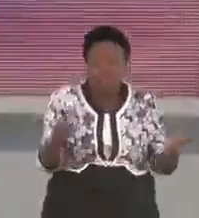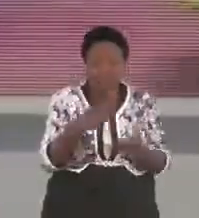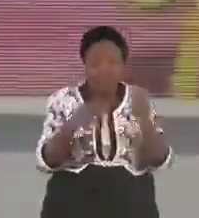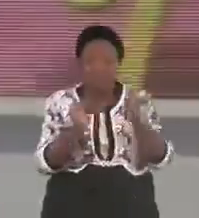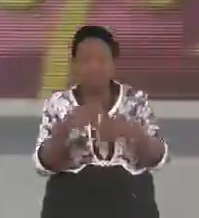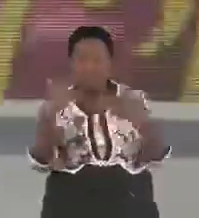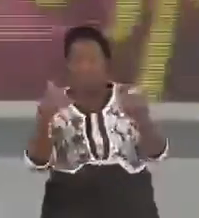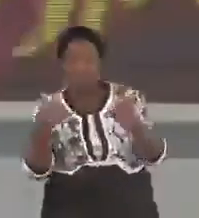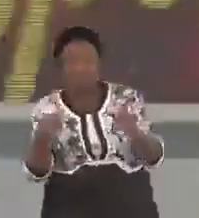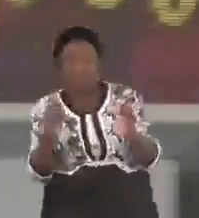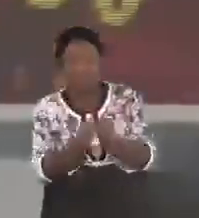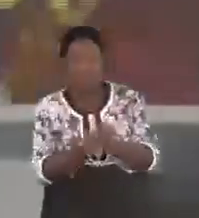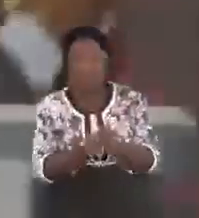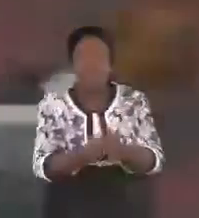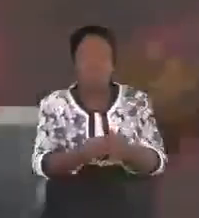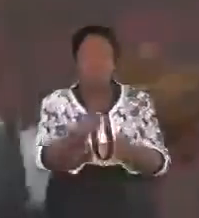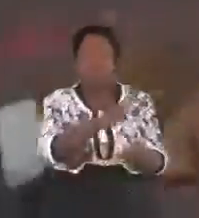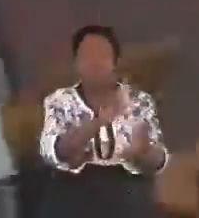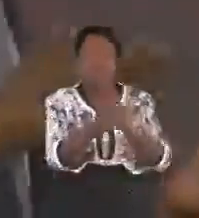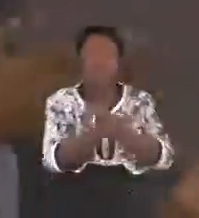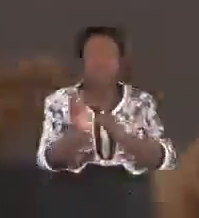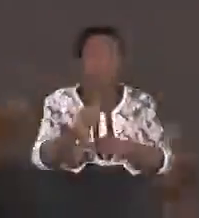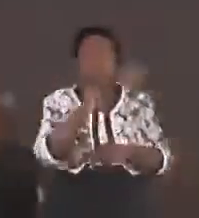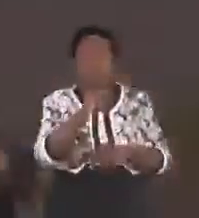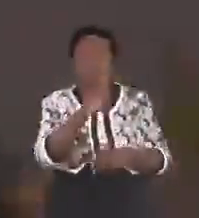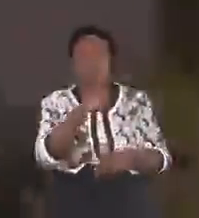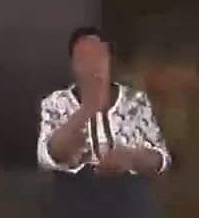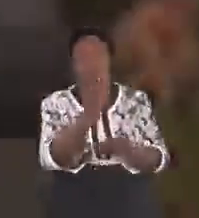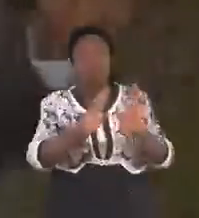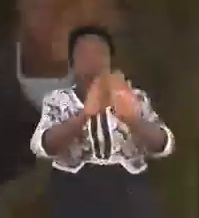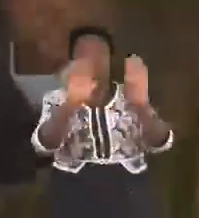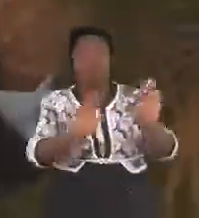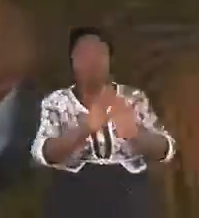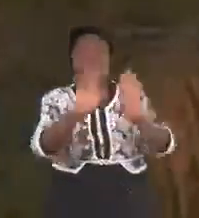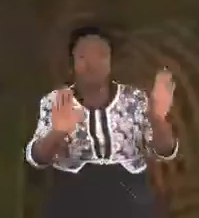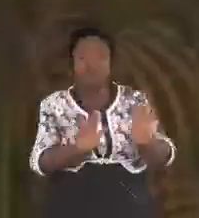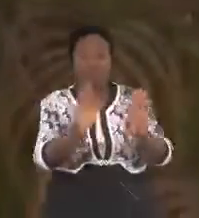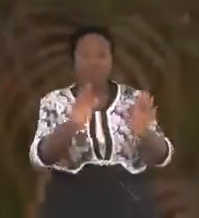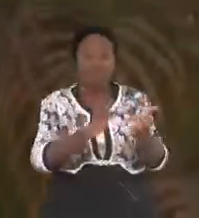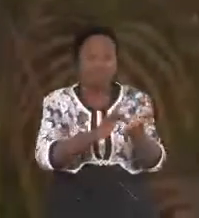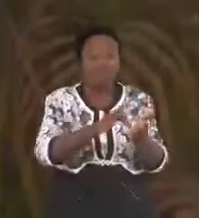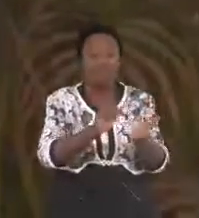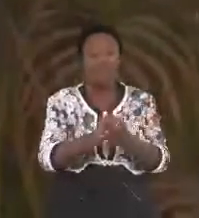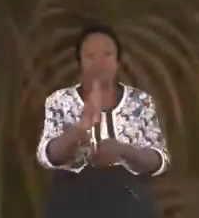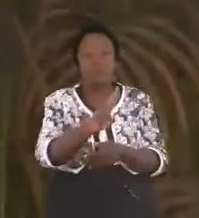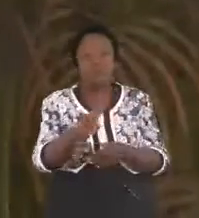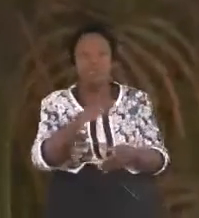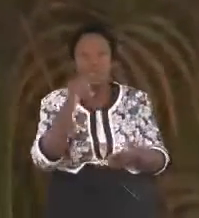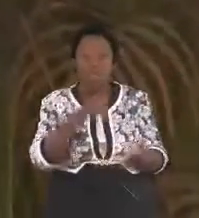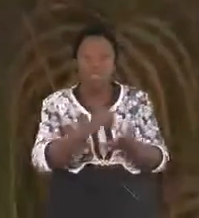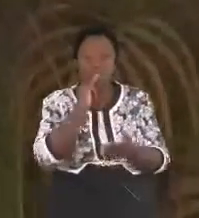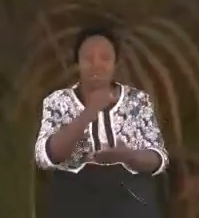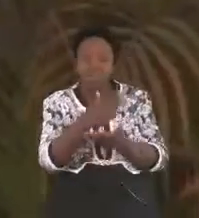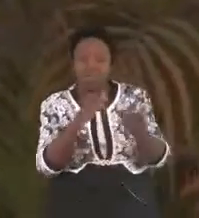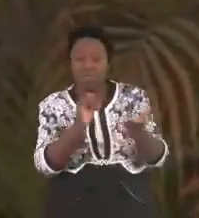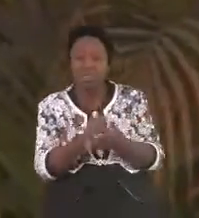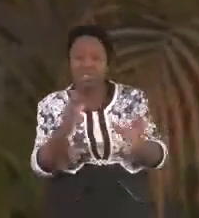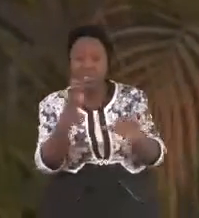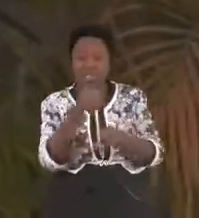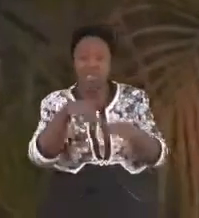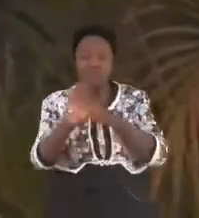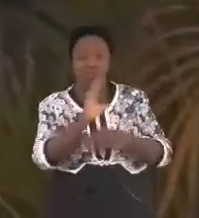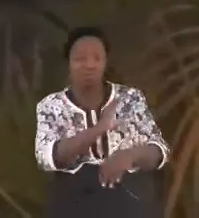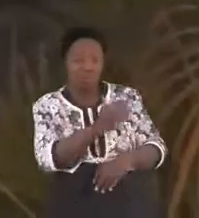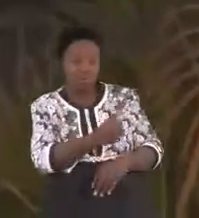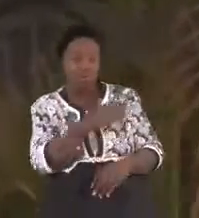be sunday sunday there are prima that you use it is something that gets into your soul and gets